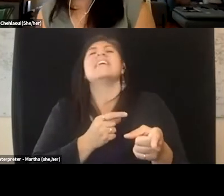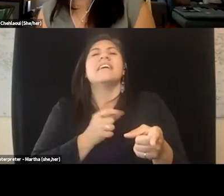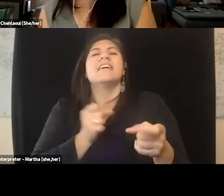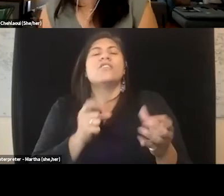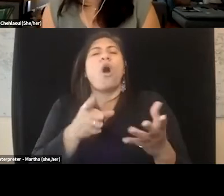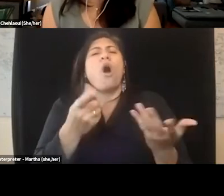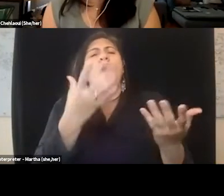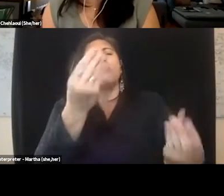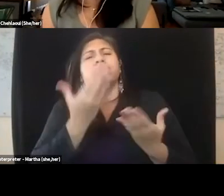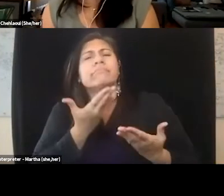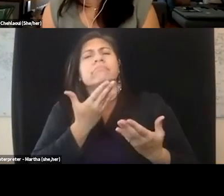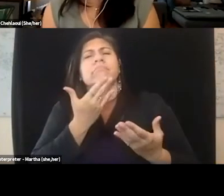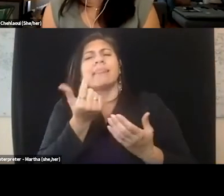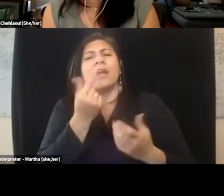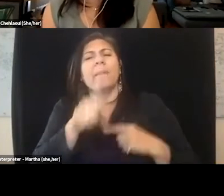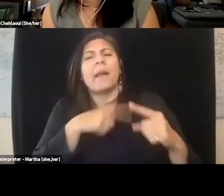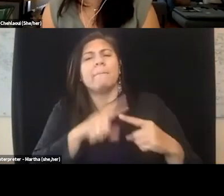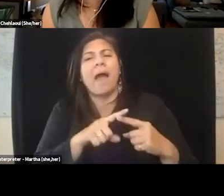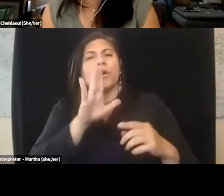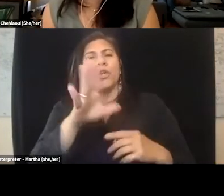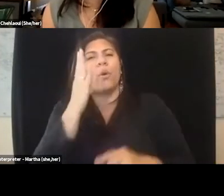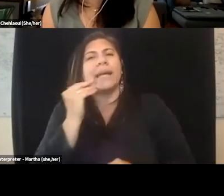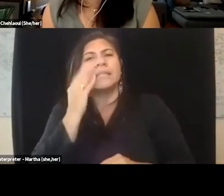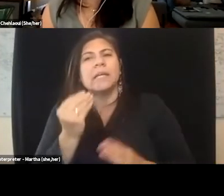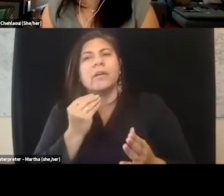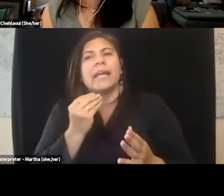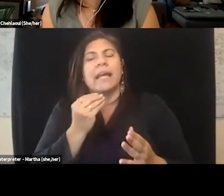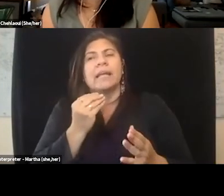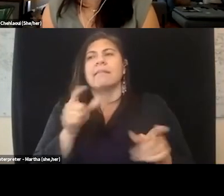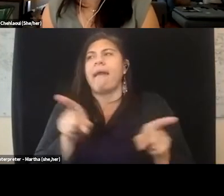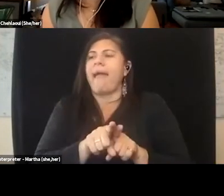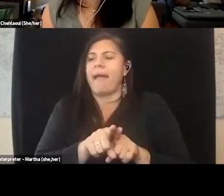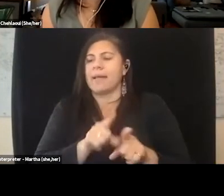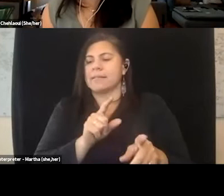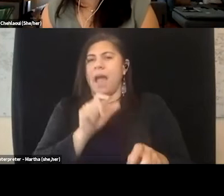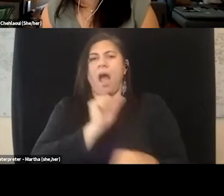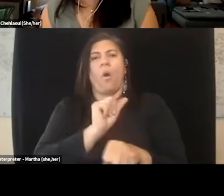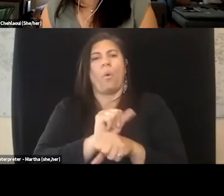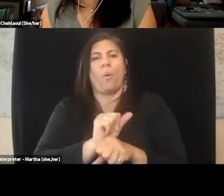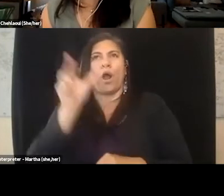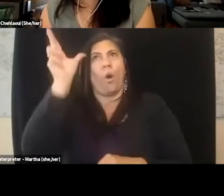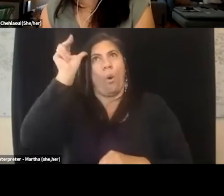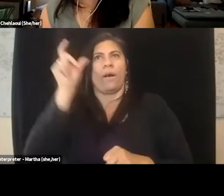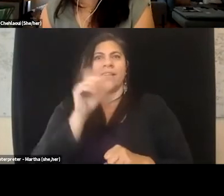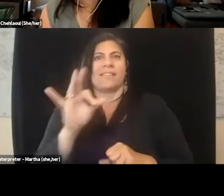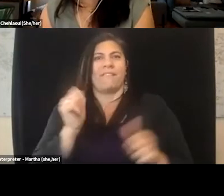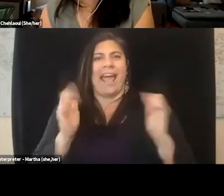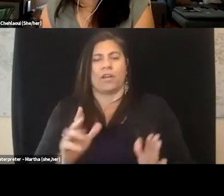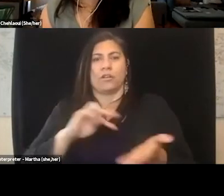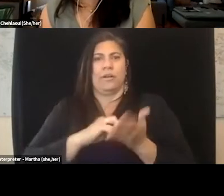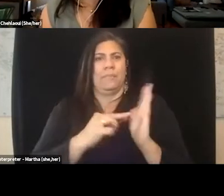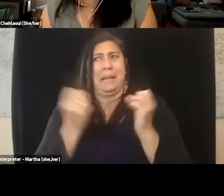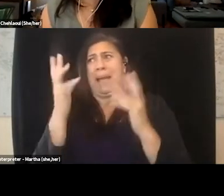Talk to me a little bit about your experience as a workhorse of an actor. I mean, so many people have seen